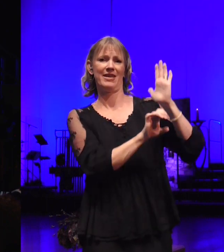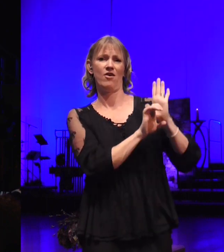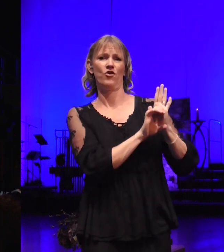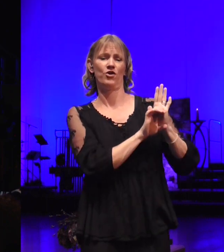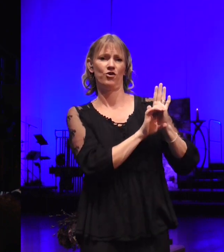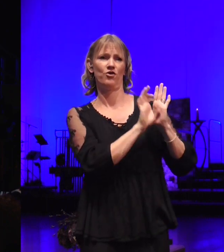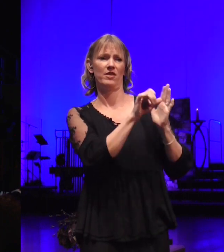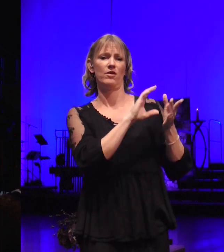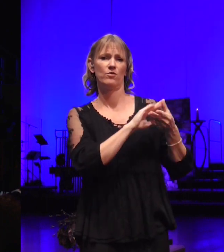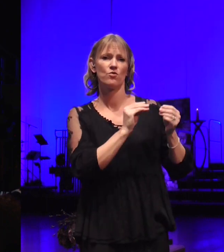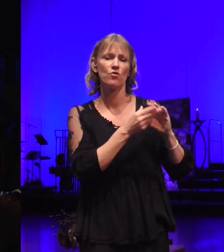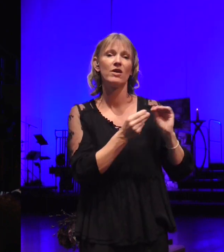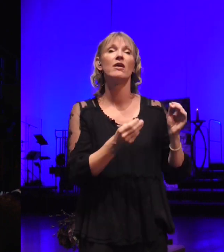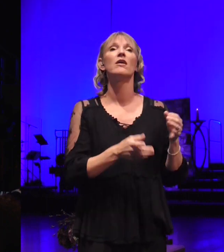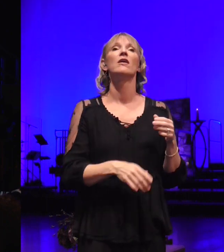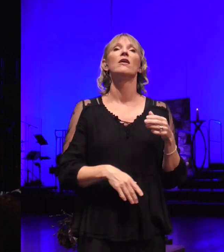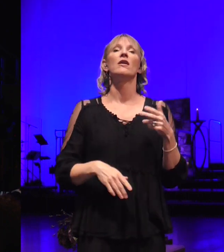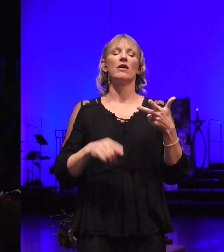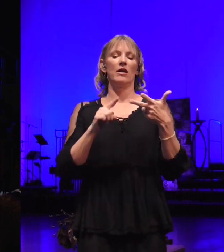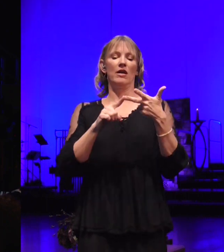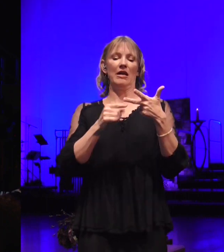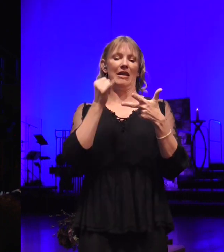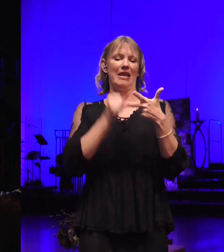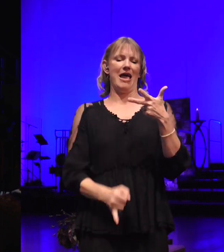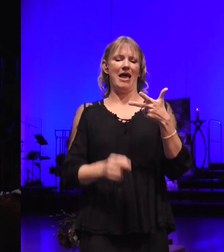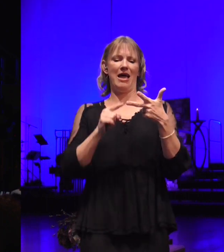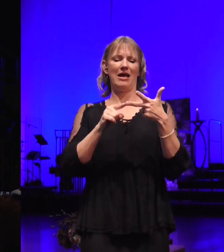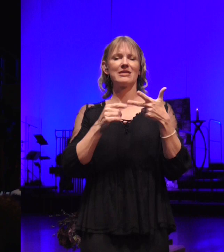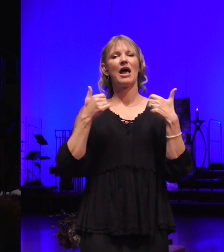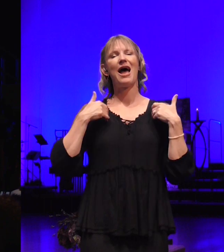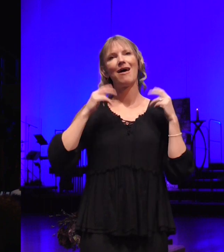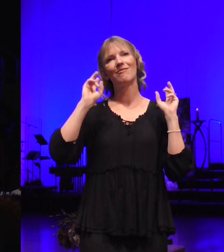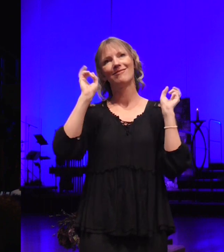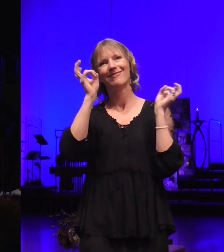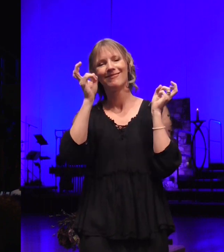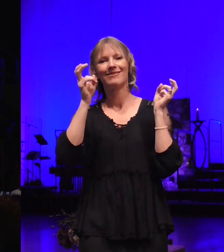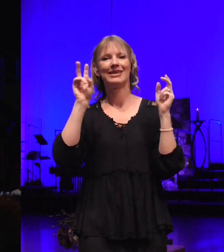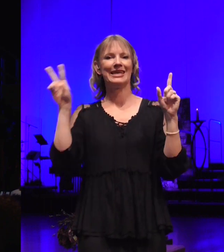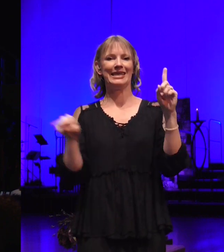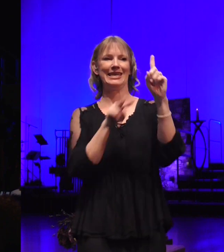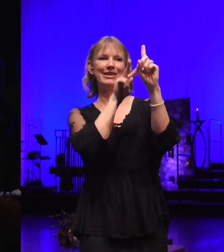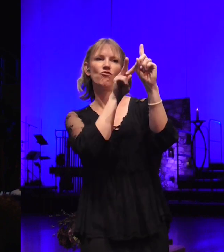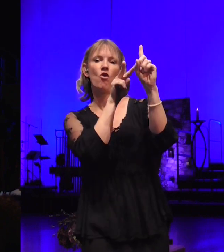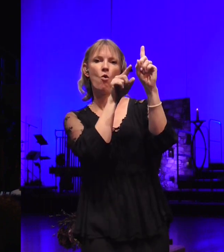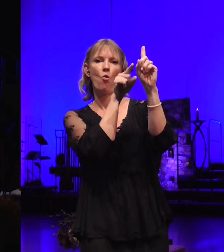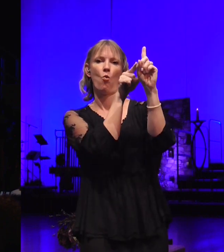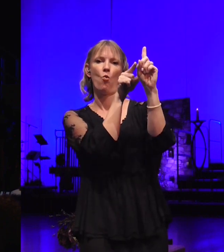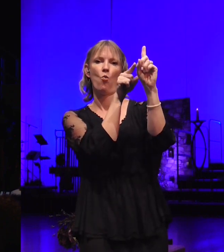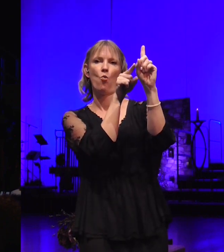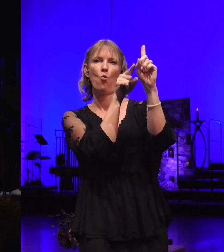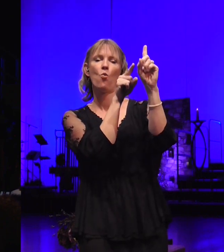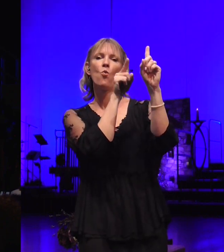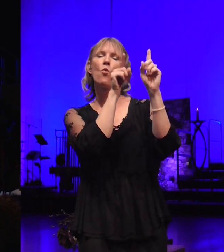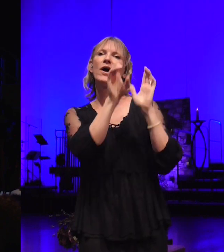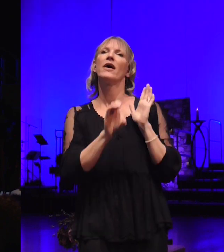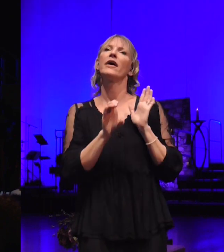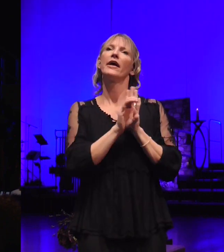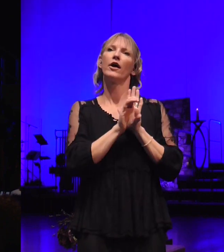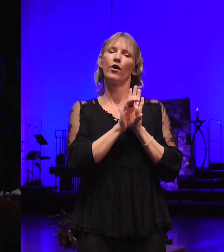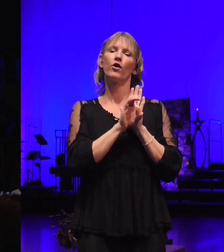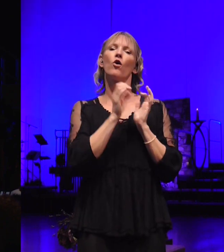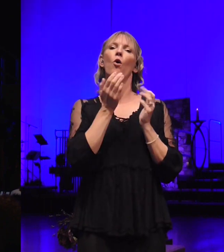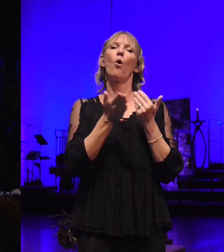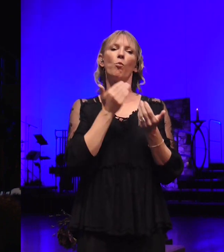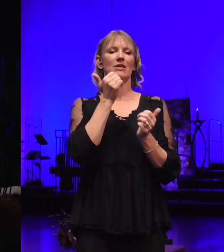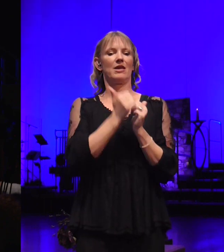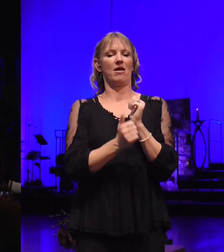And then lastly, there is the supposed hero, There's a character almost in all of these